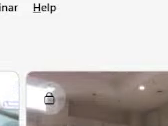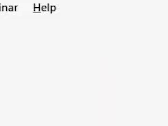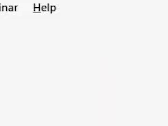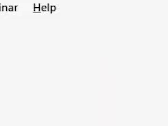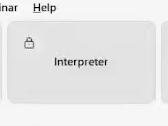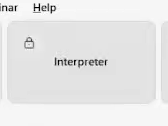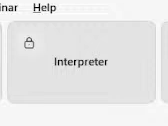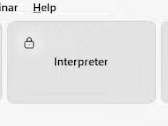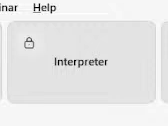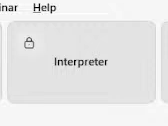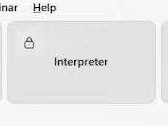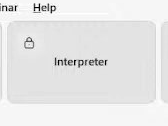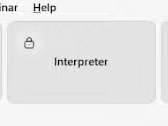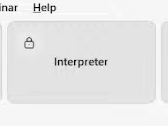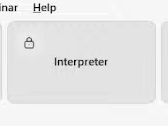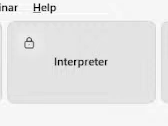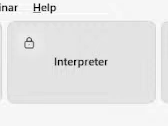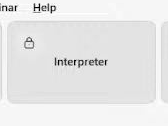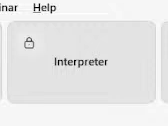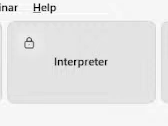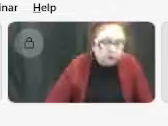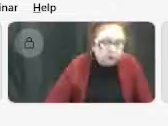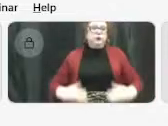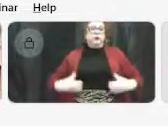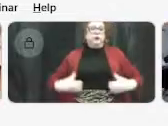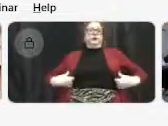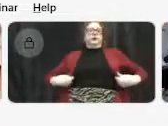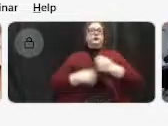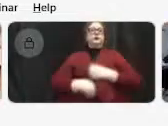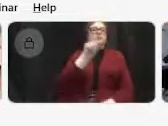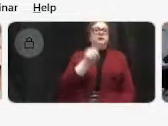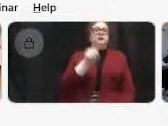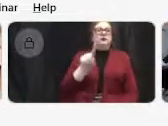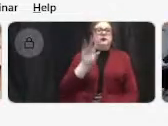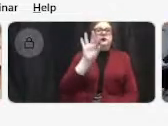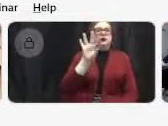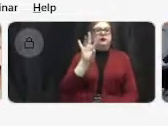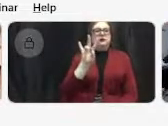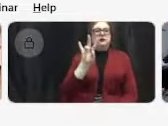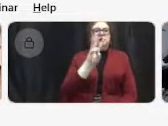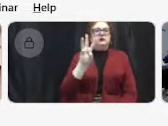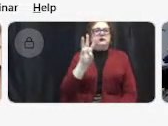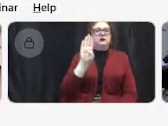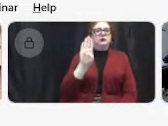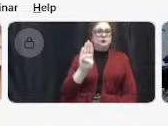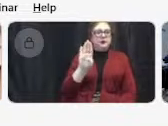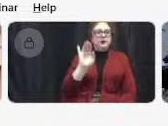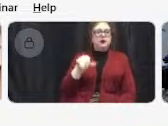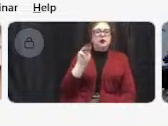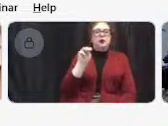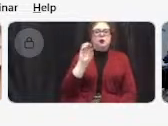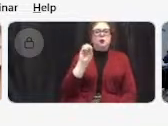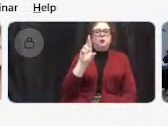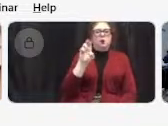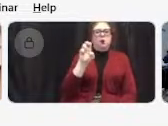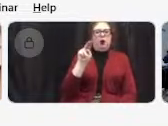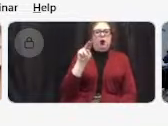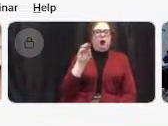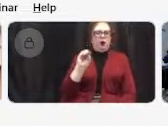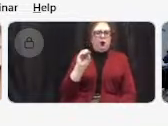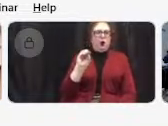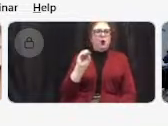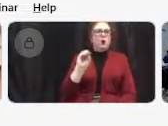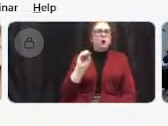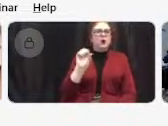Z-9766-B. Item number 2, file number Z9766B. This is Moreno STR2 PDC, located